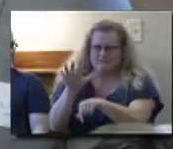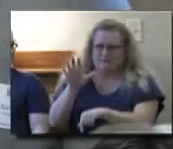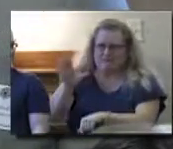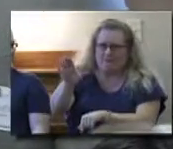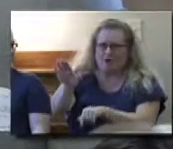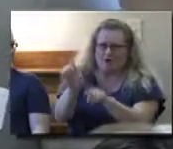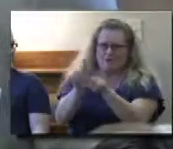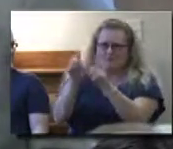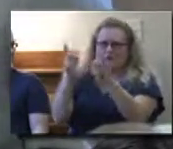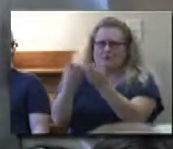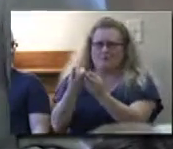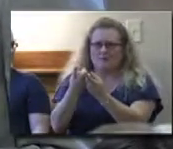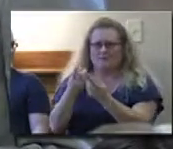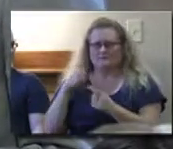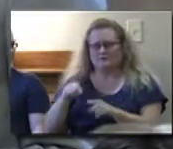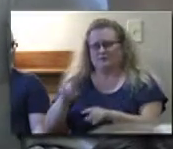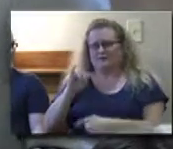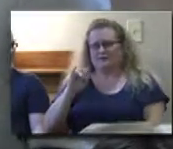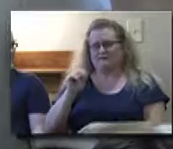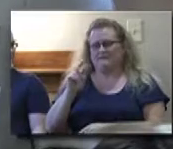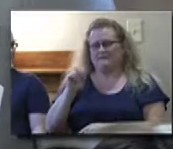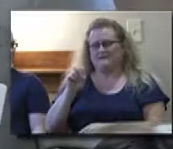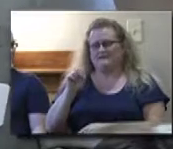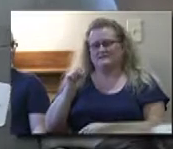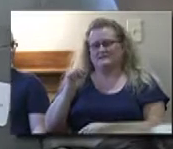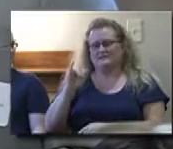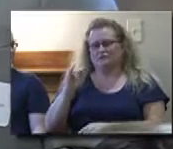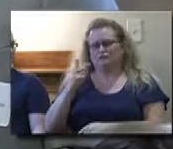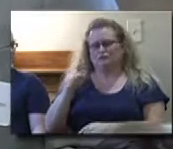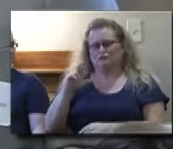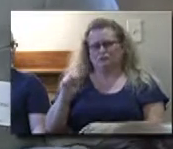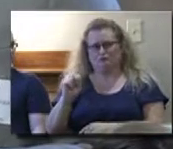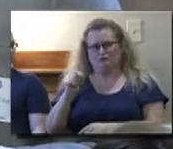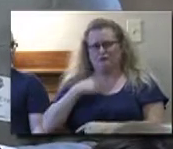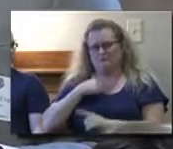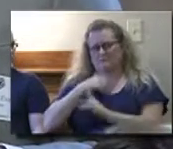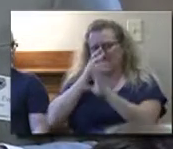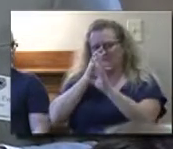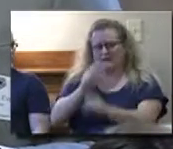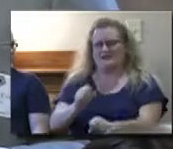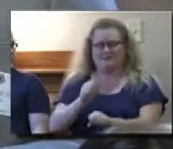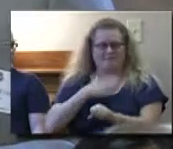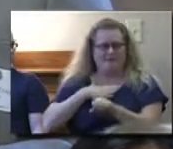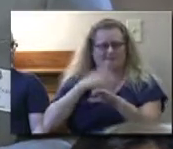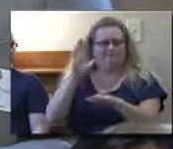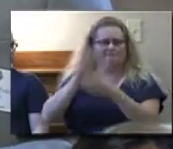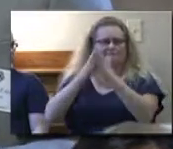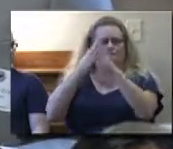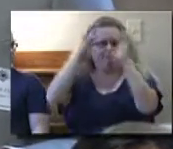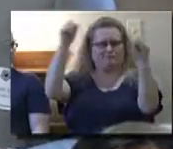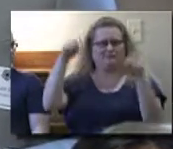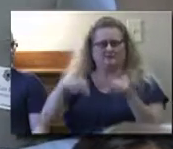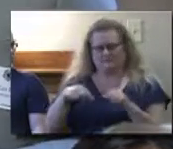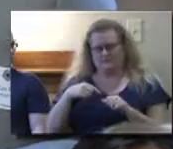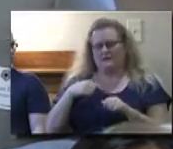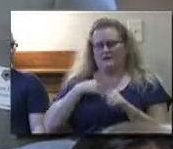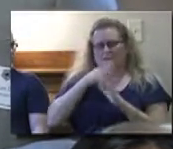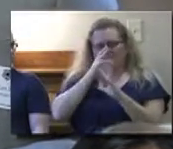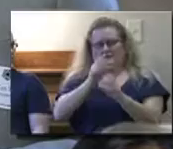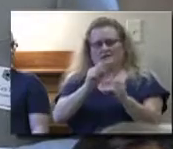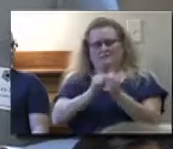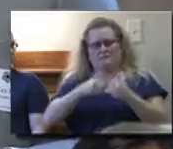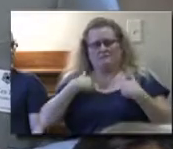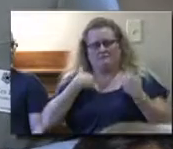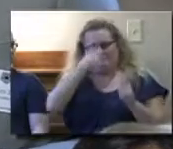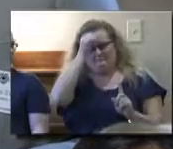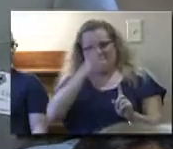when we did the investiture. Mm-hmm. I was fascinated with a young man that I met whose parents